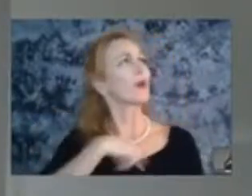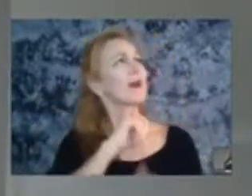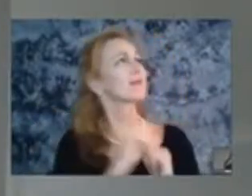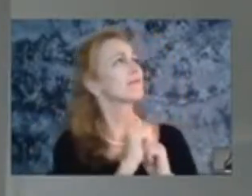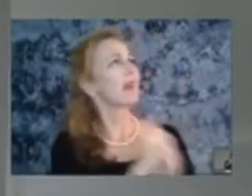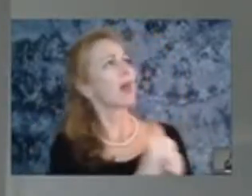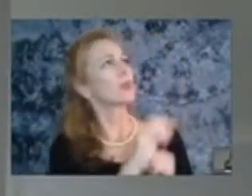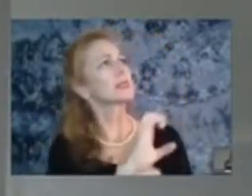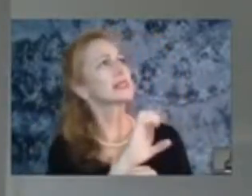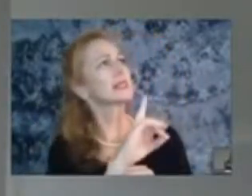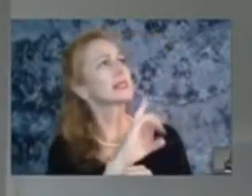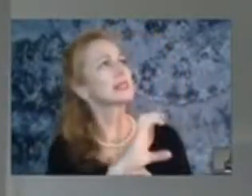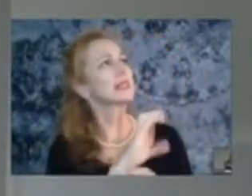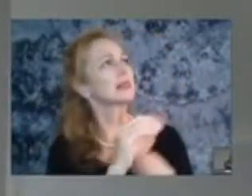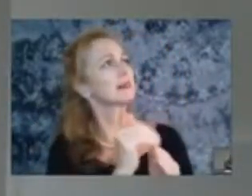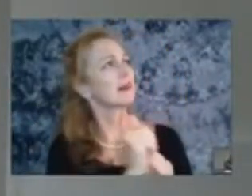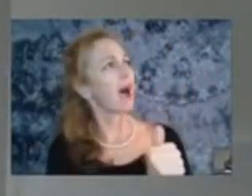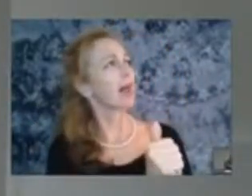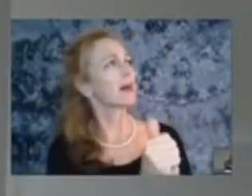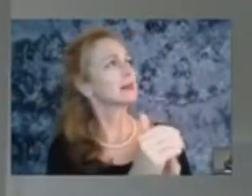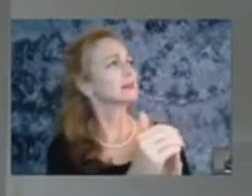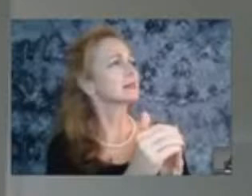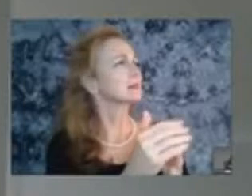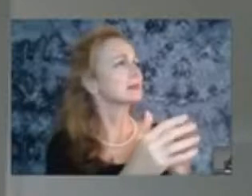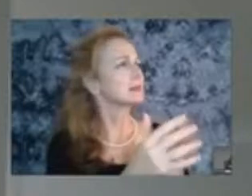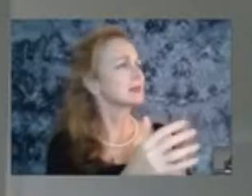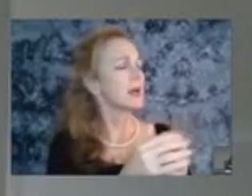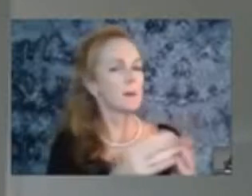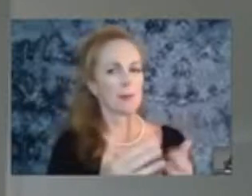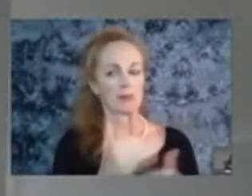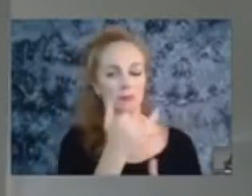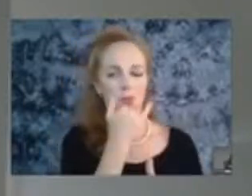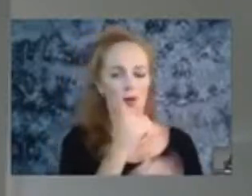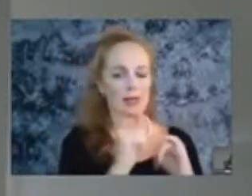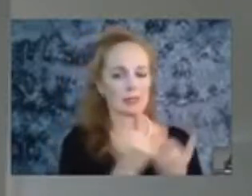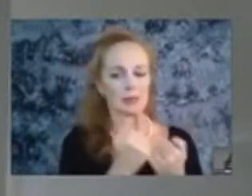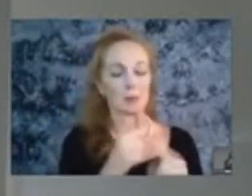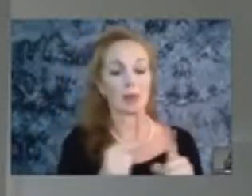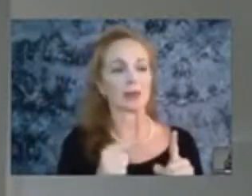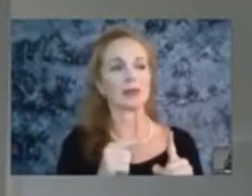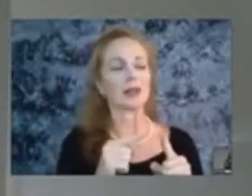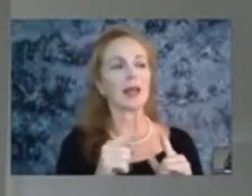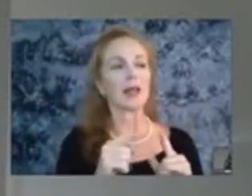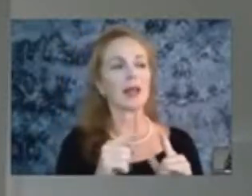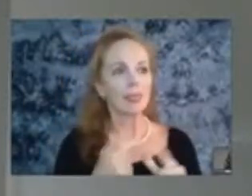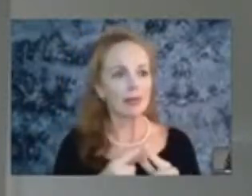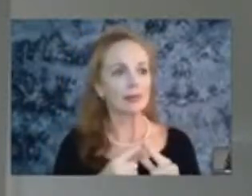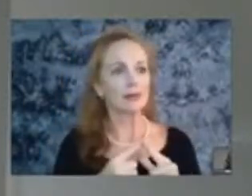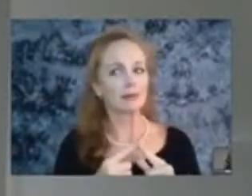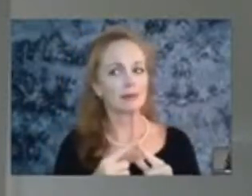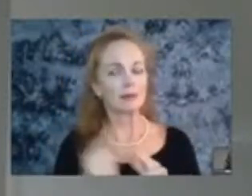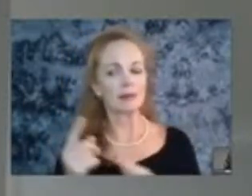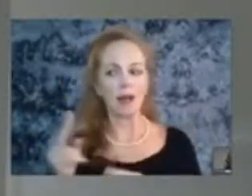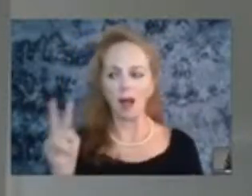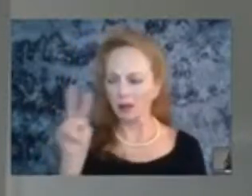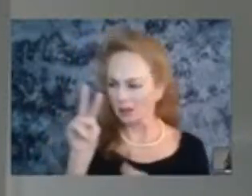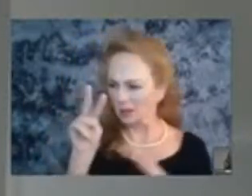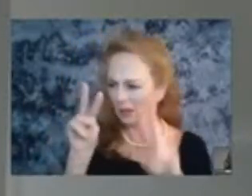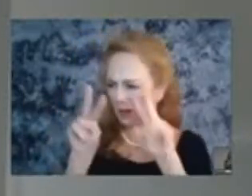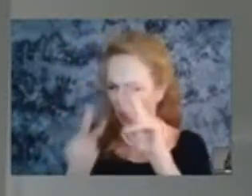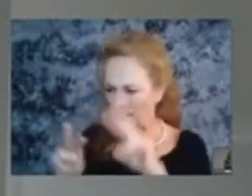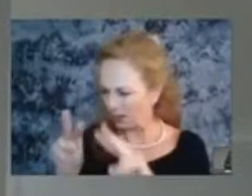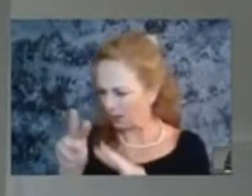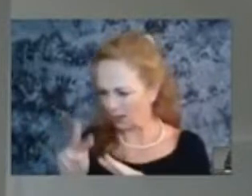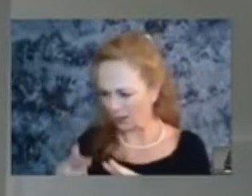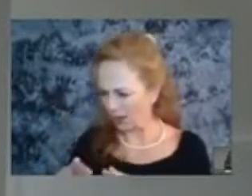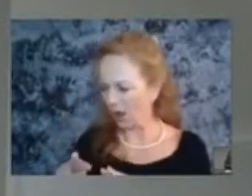or whoever. That may not be the right agency. I could have that off. But then when I went and looked at what they were, it was like, oh,